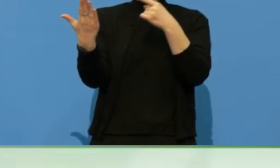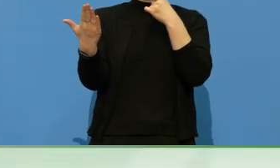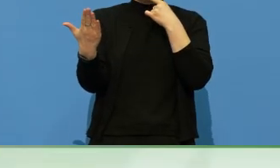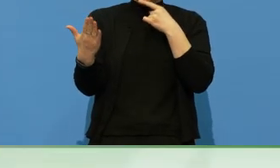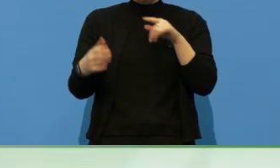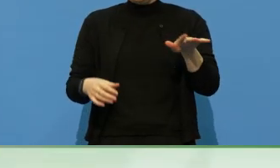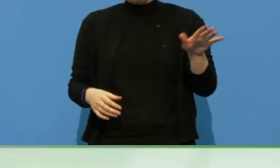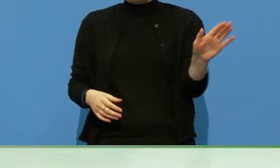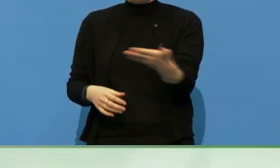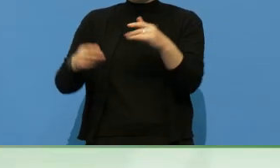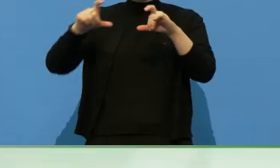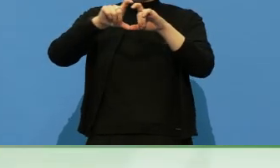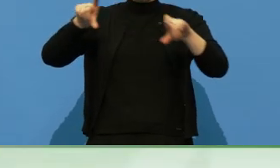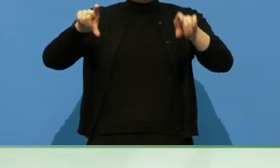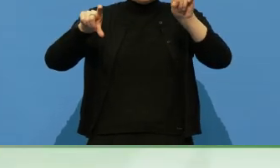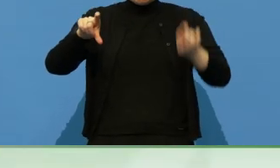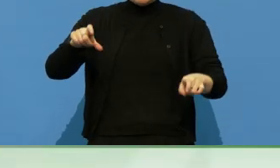was, no.